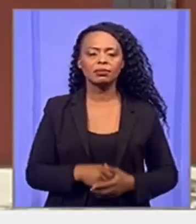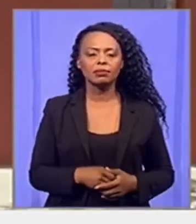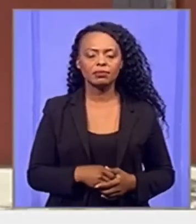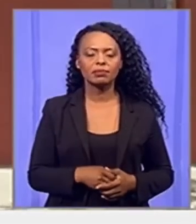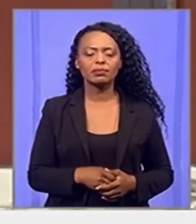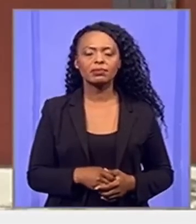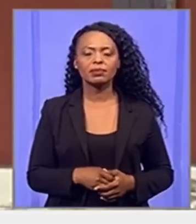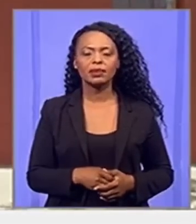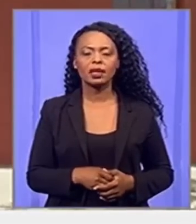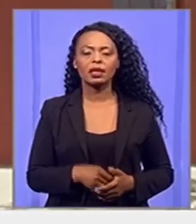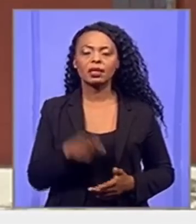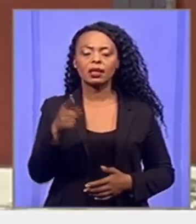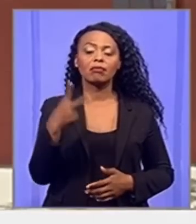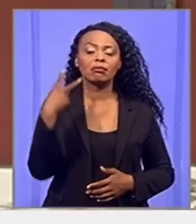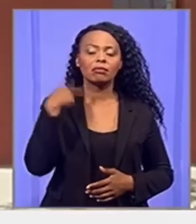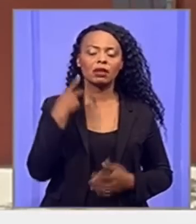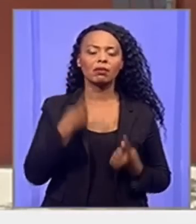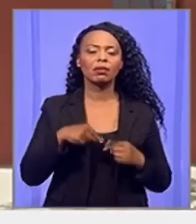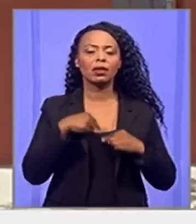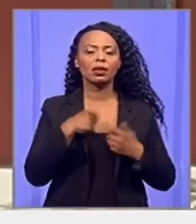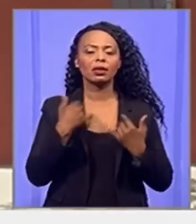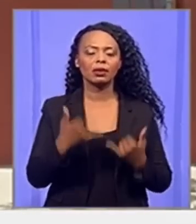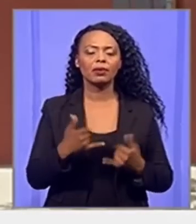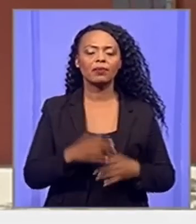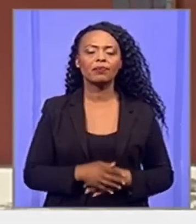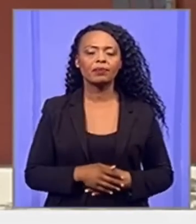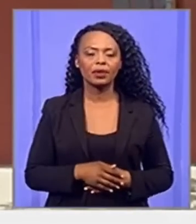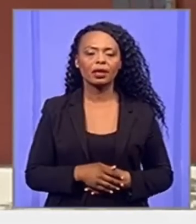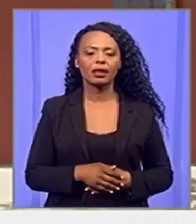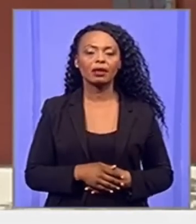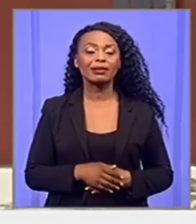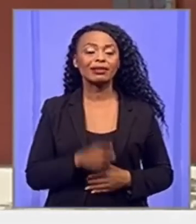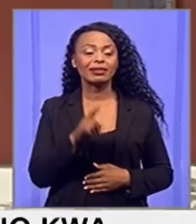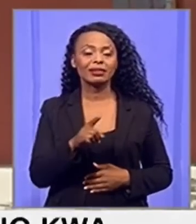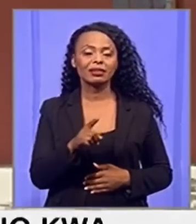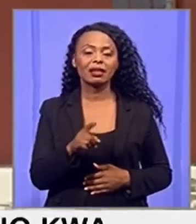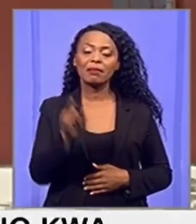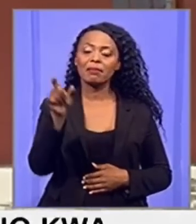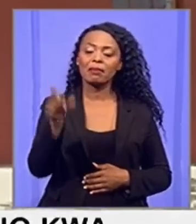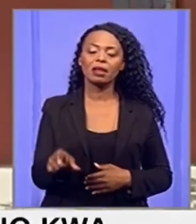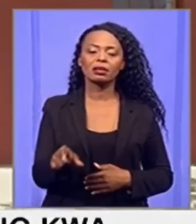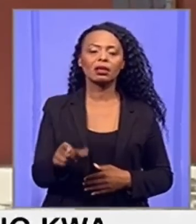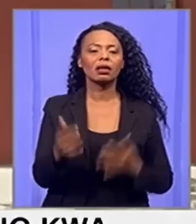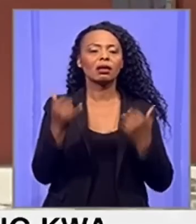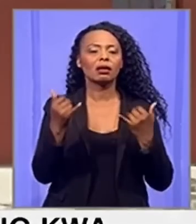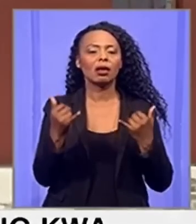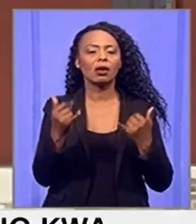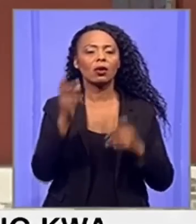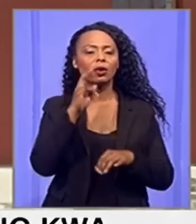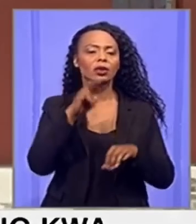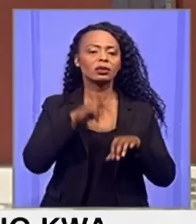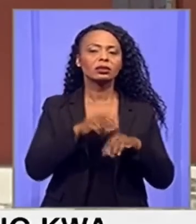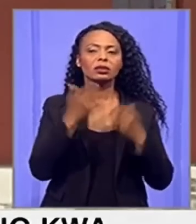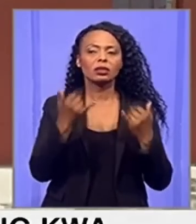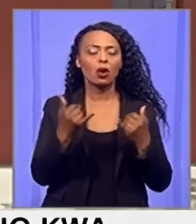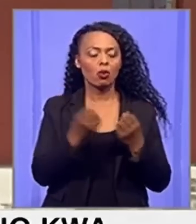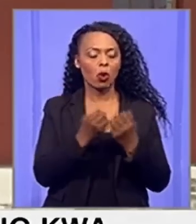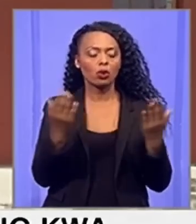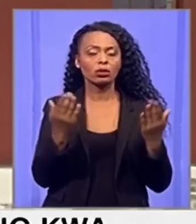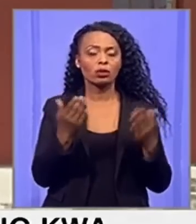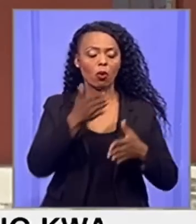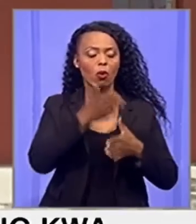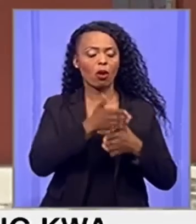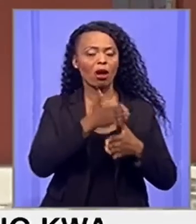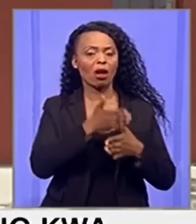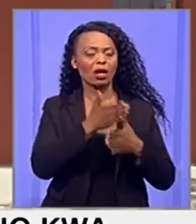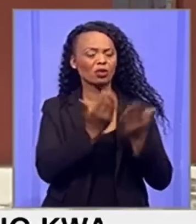botlhoko ganyena because no so taba gore motho tshwanetse gore a dire mo sekolong